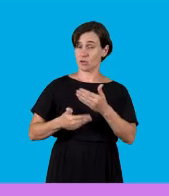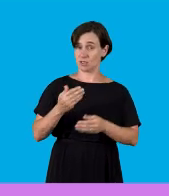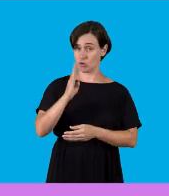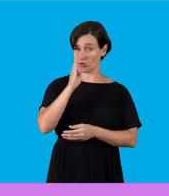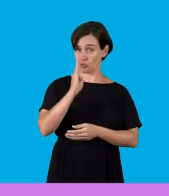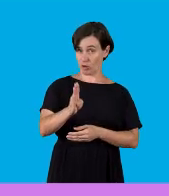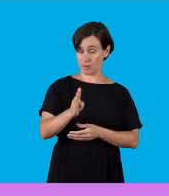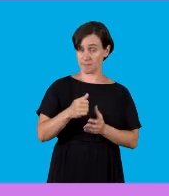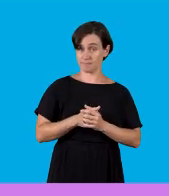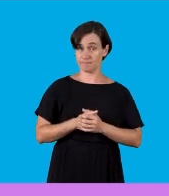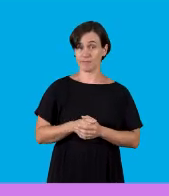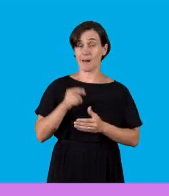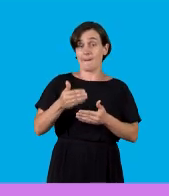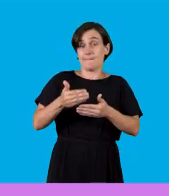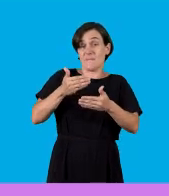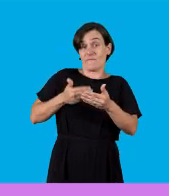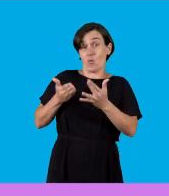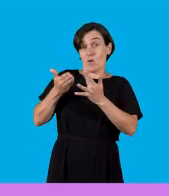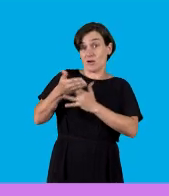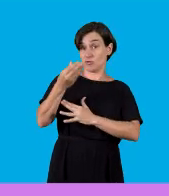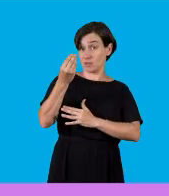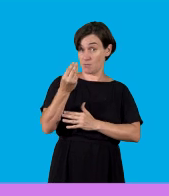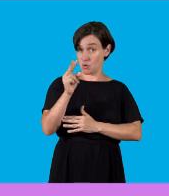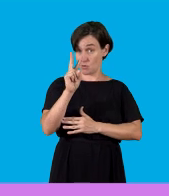just before entrance 2,